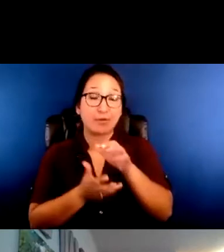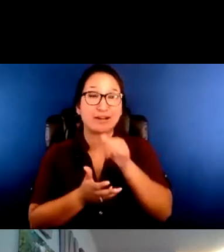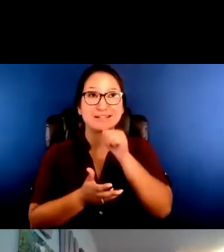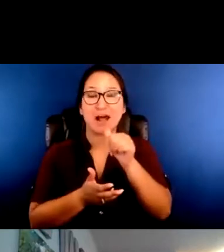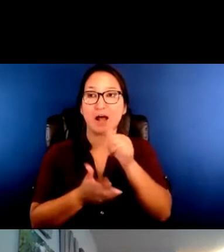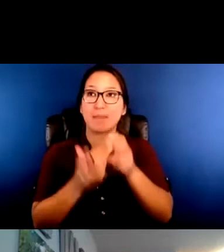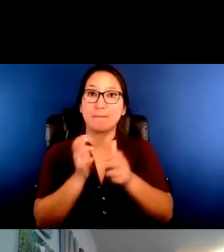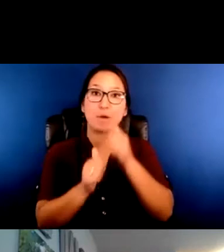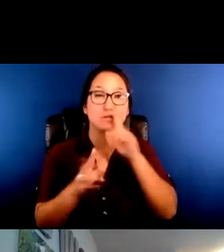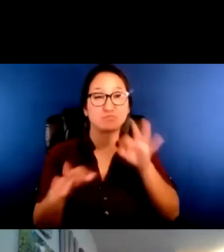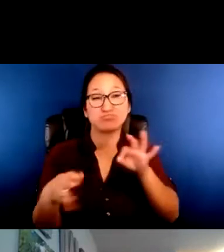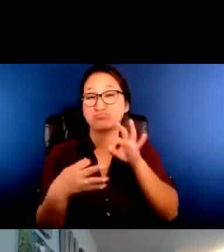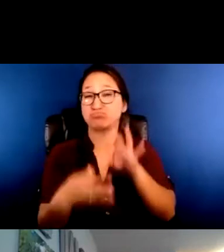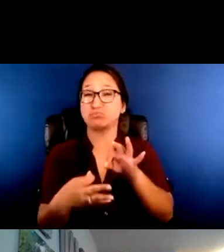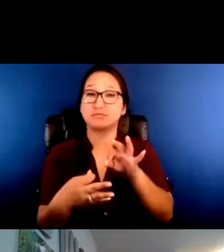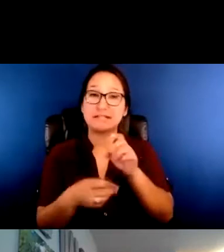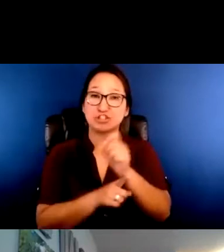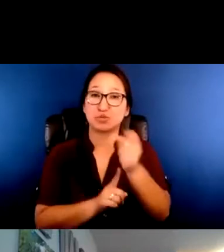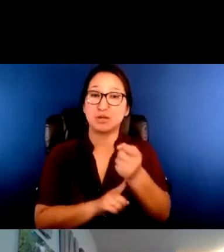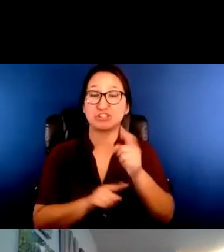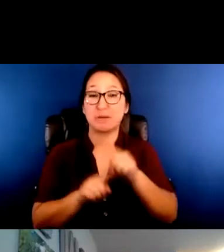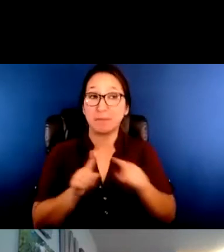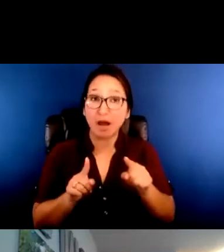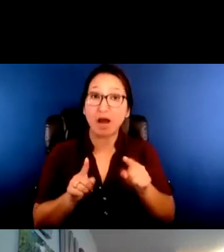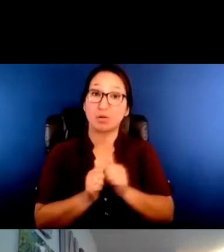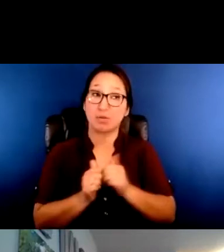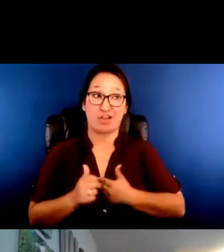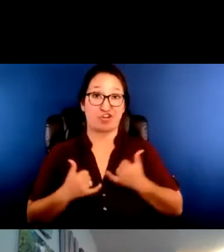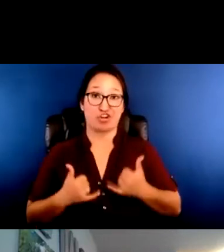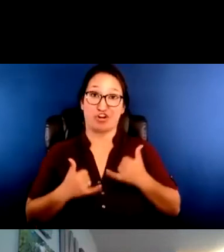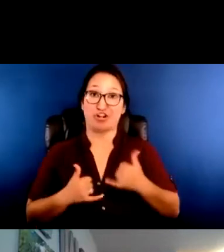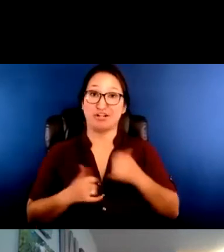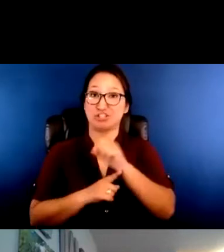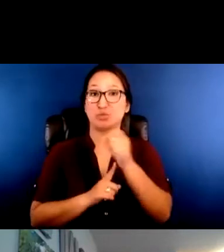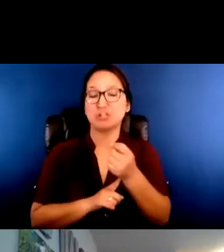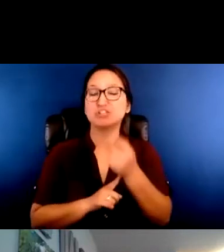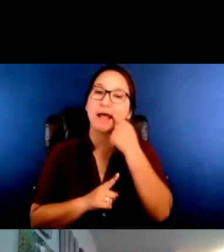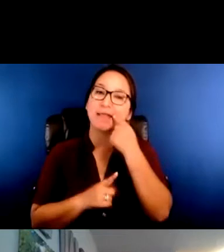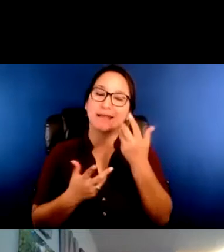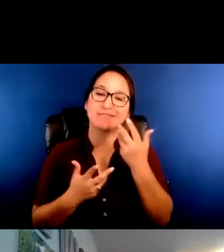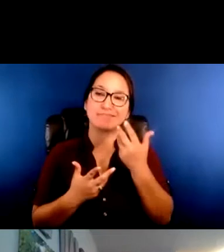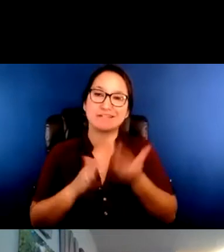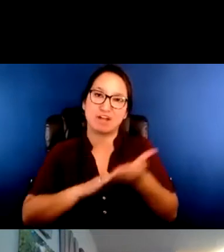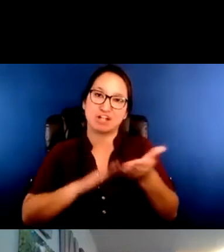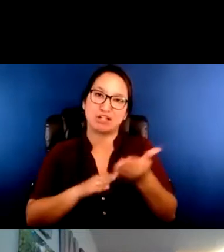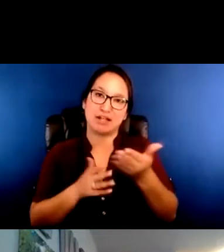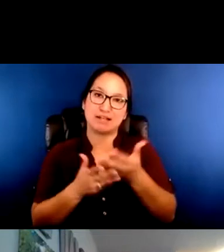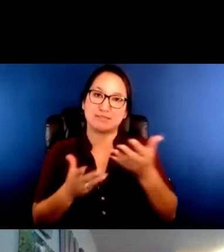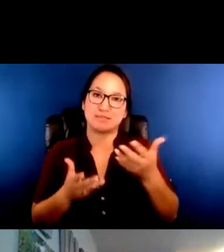in the current state that we're in, I believe that it is functioning in the way that we need it to function.